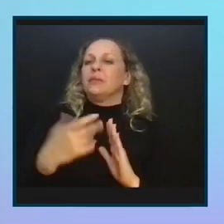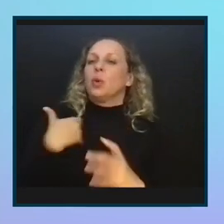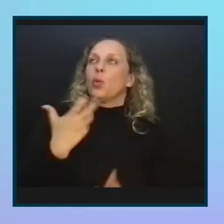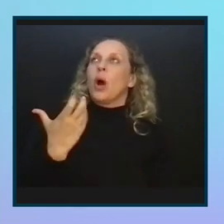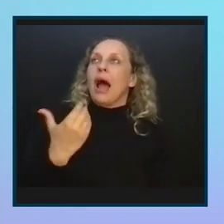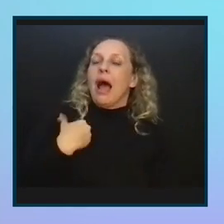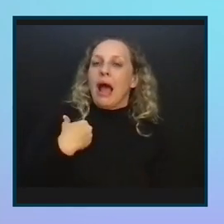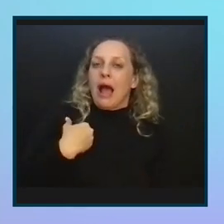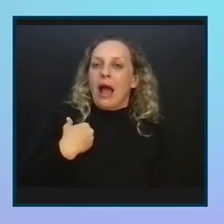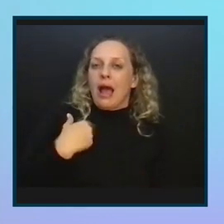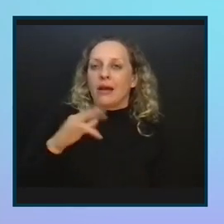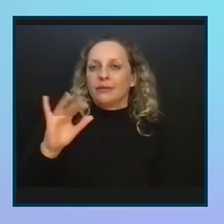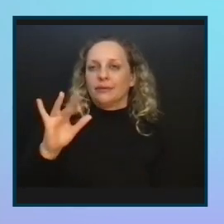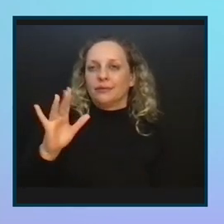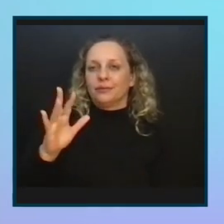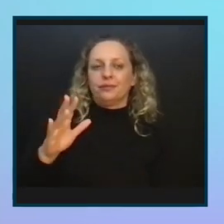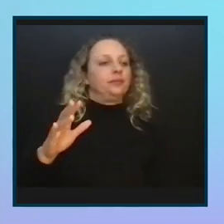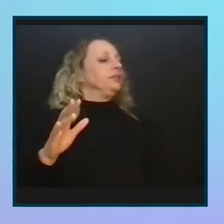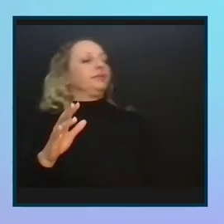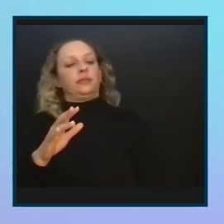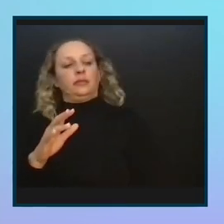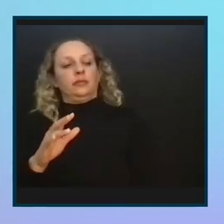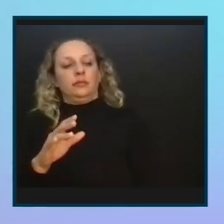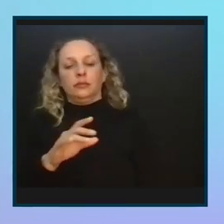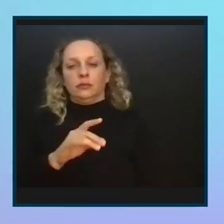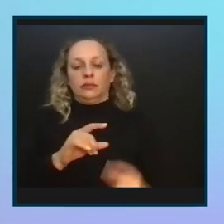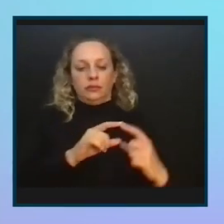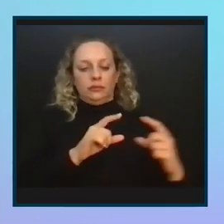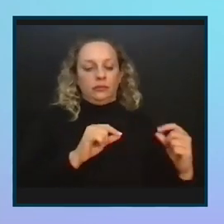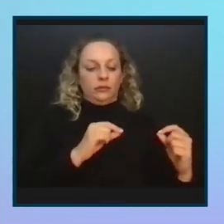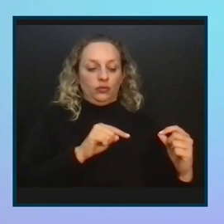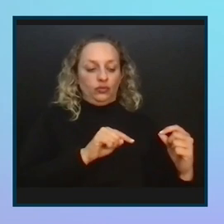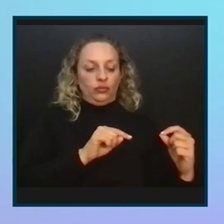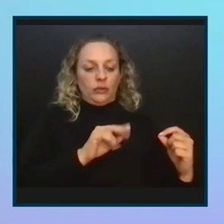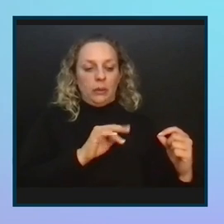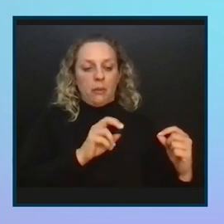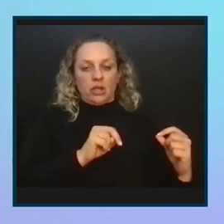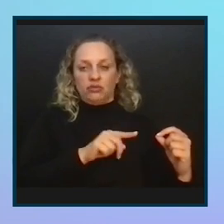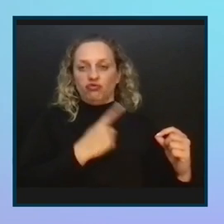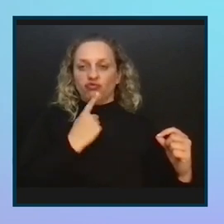know, a certain button red.